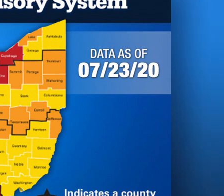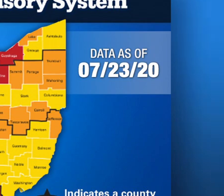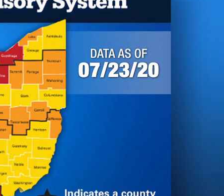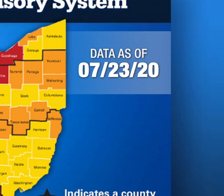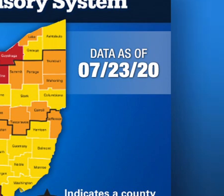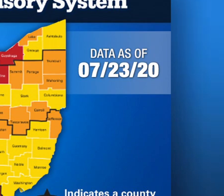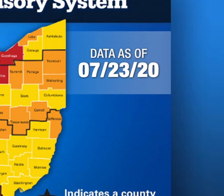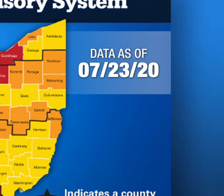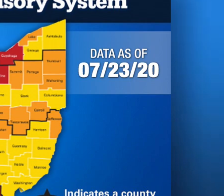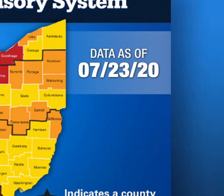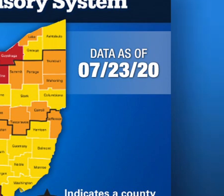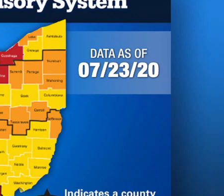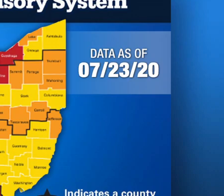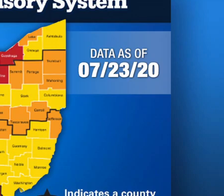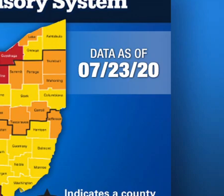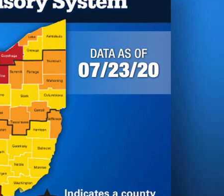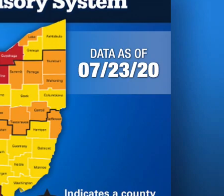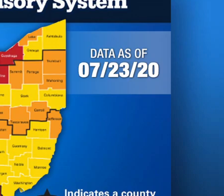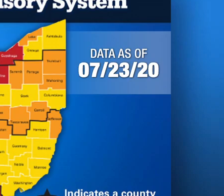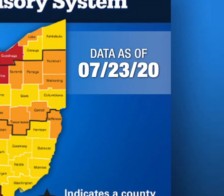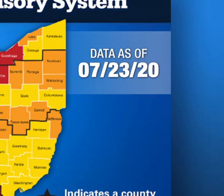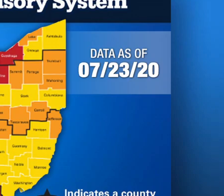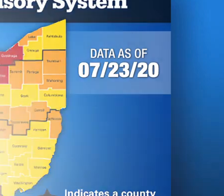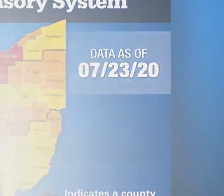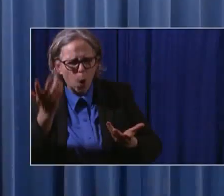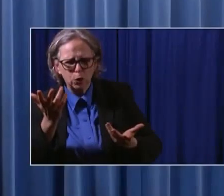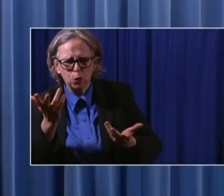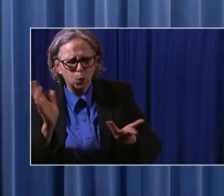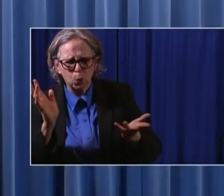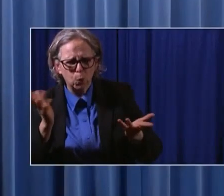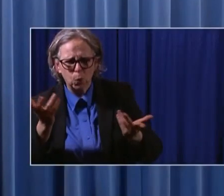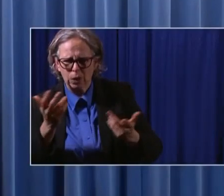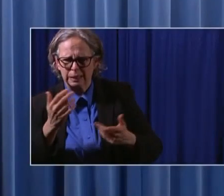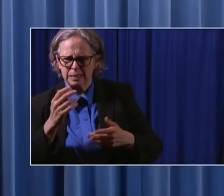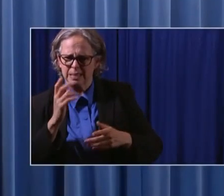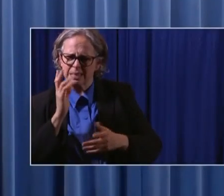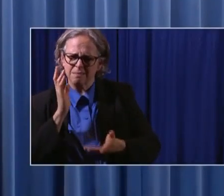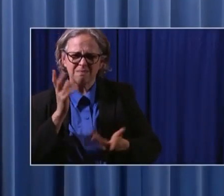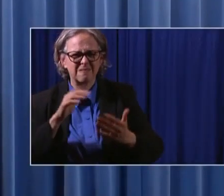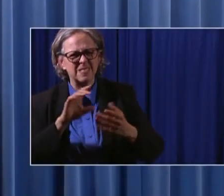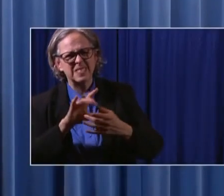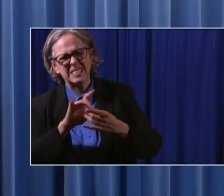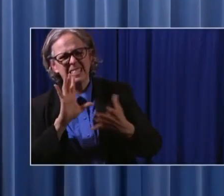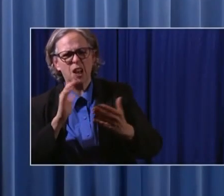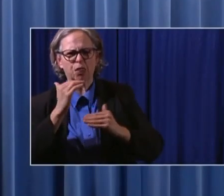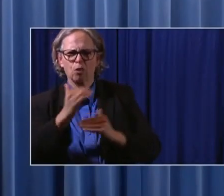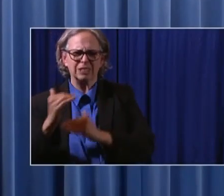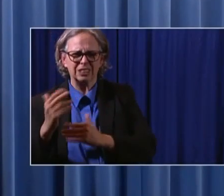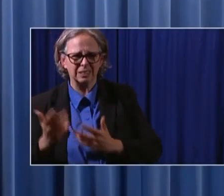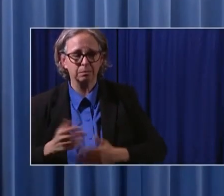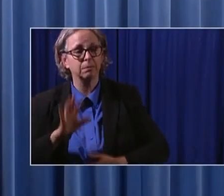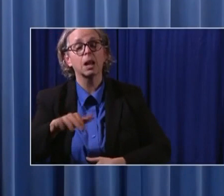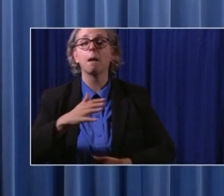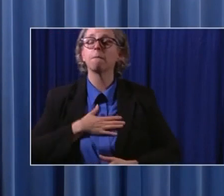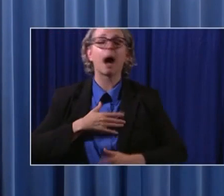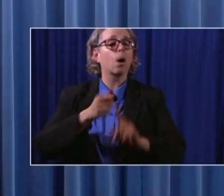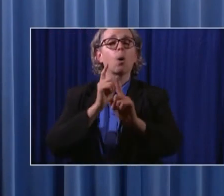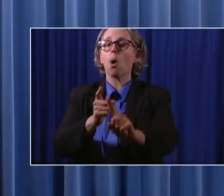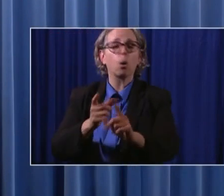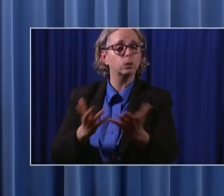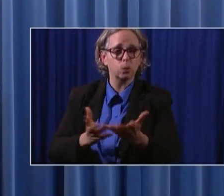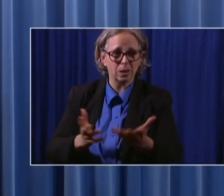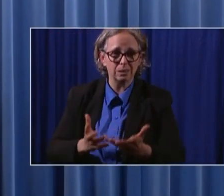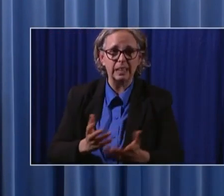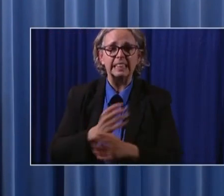their virus levels manageable, the governor says. Keep as many people alive in this state, have fewer deaths as we